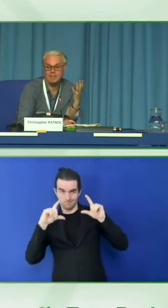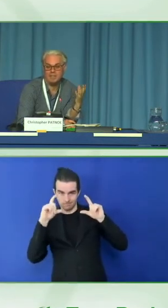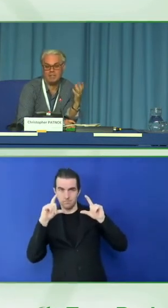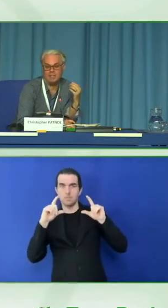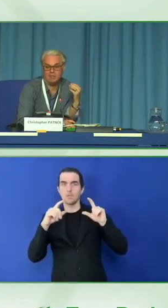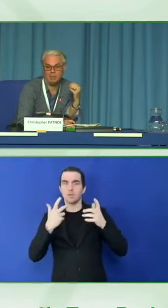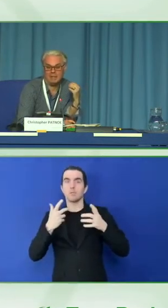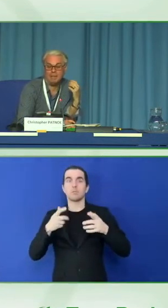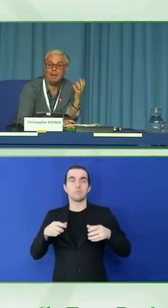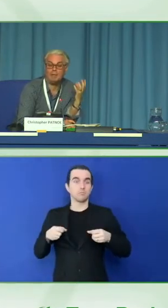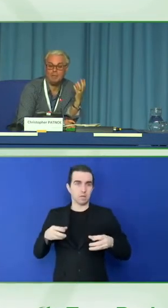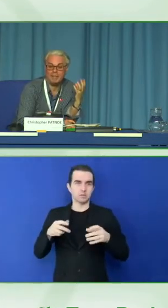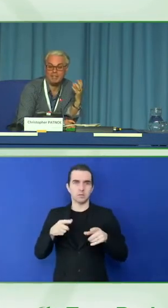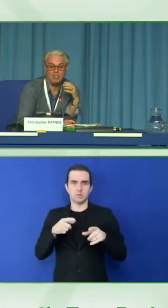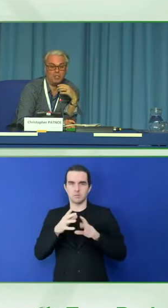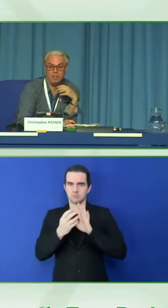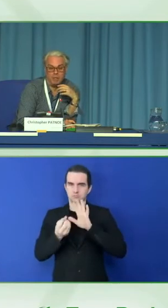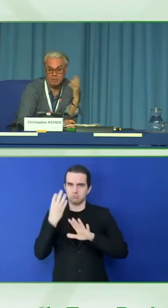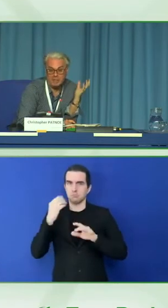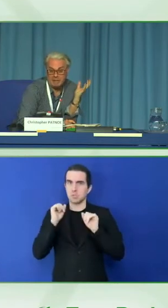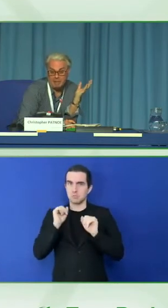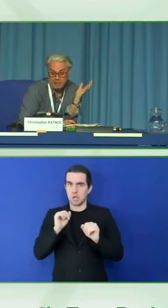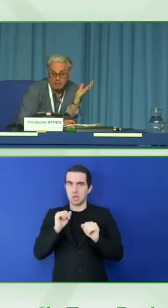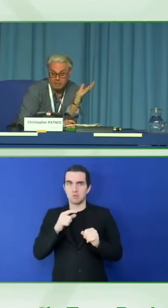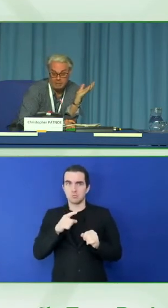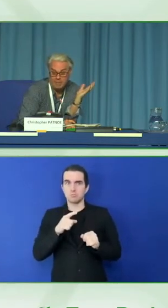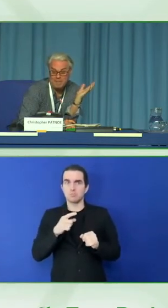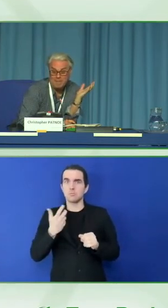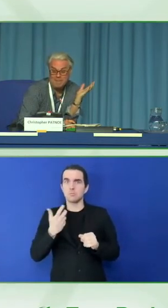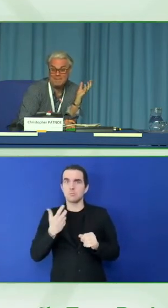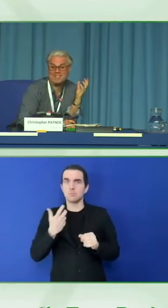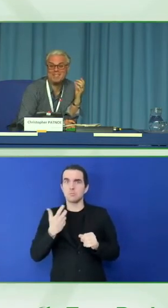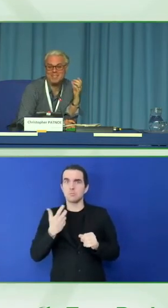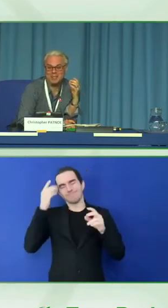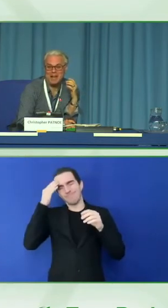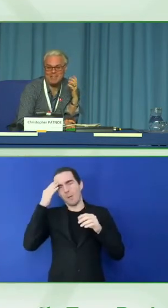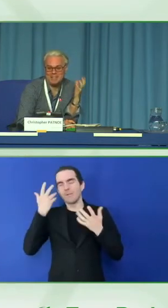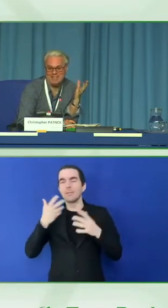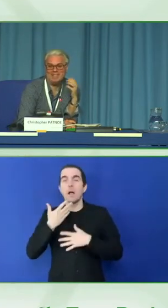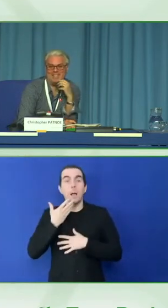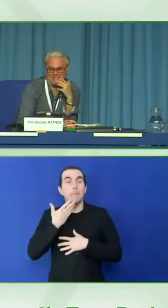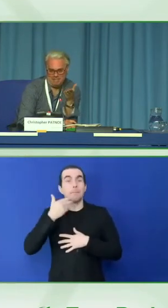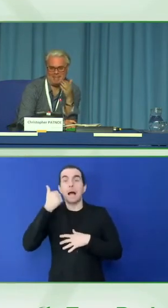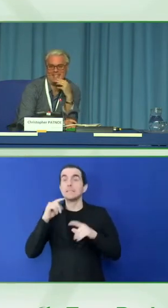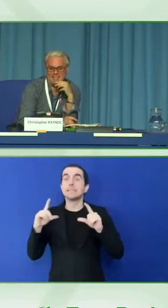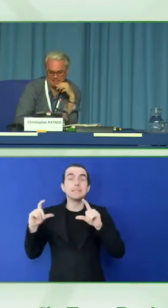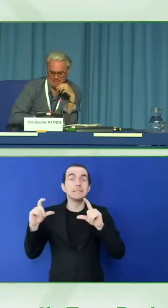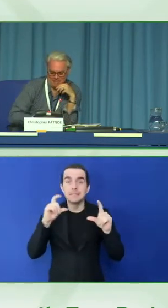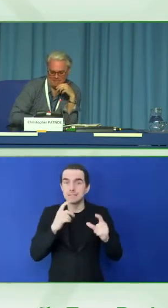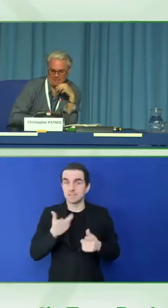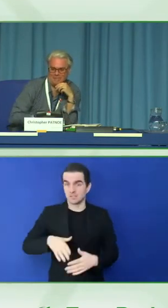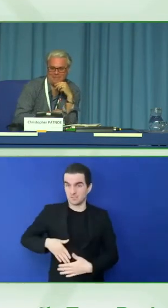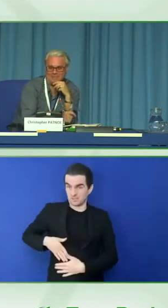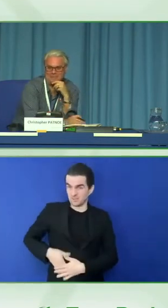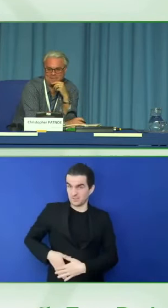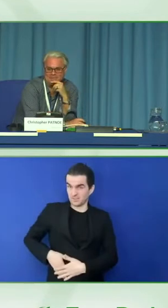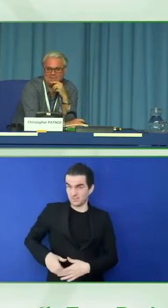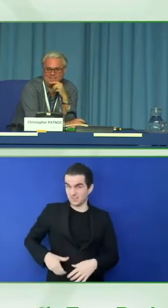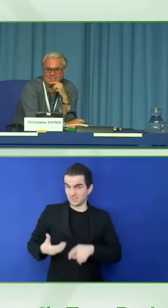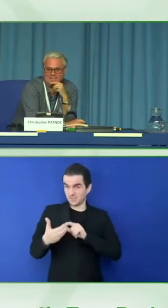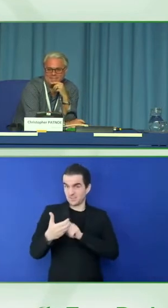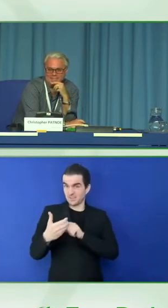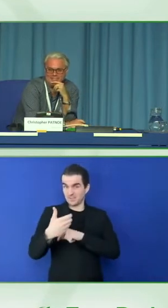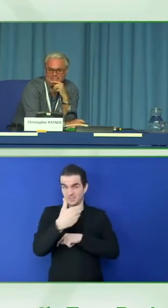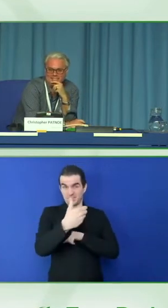environments is really powerful because no one's going to give up their cell phone. So you have this, please.